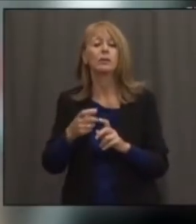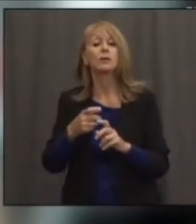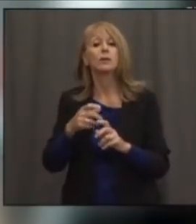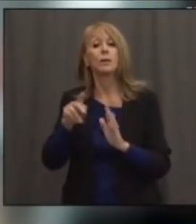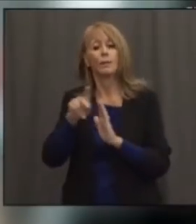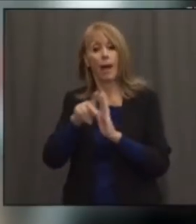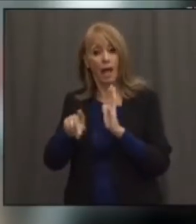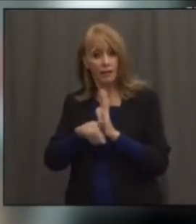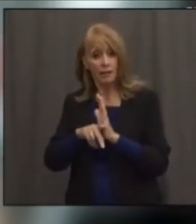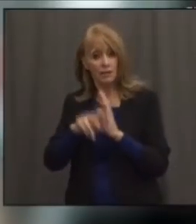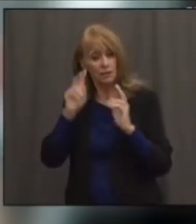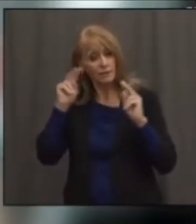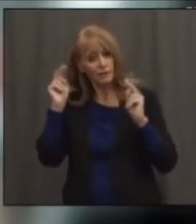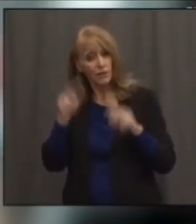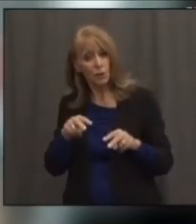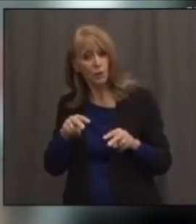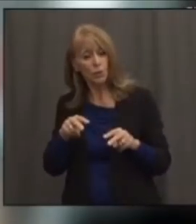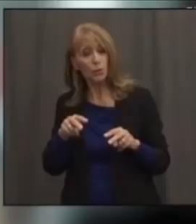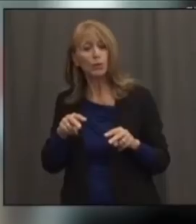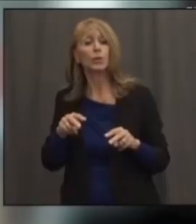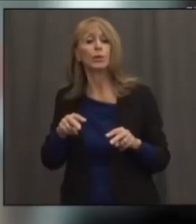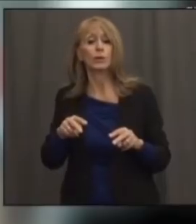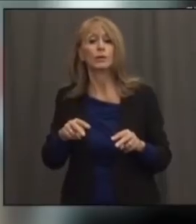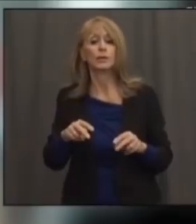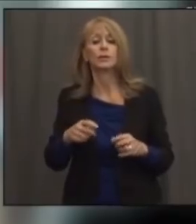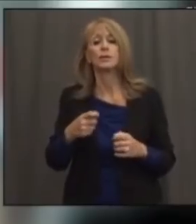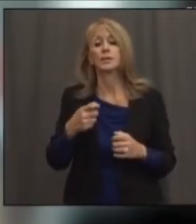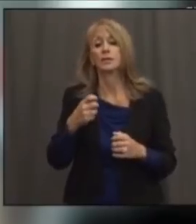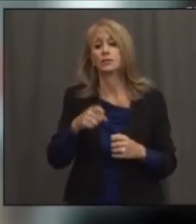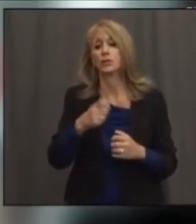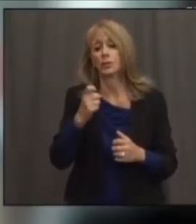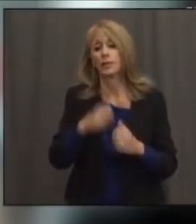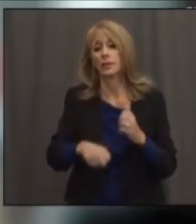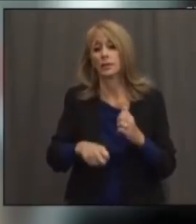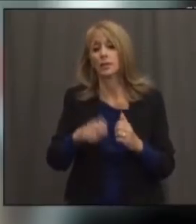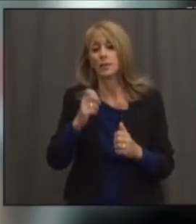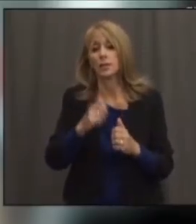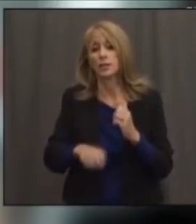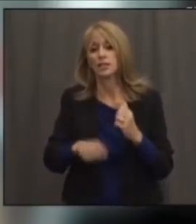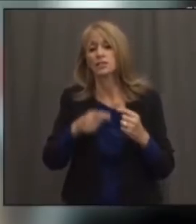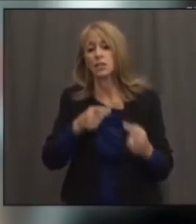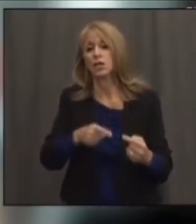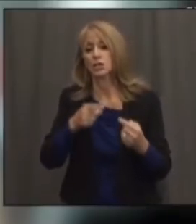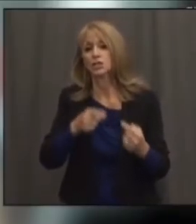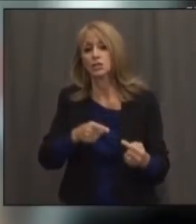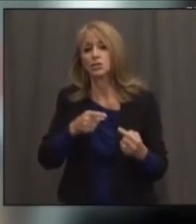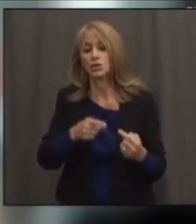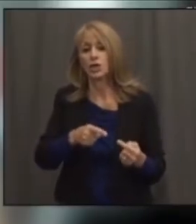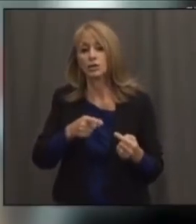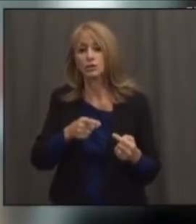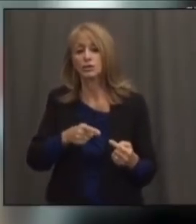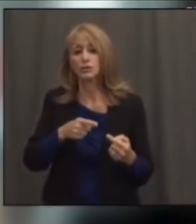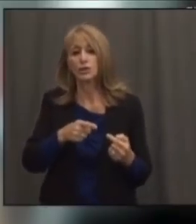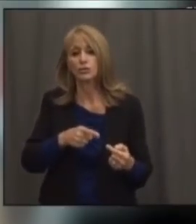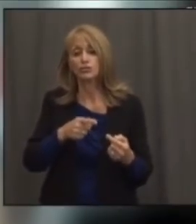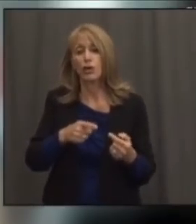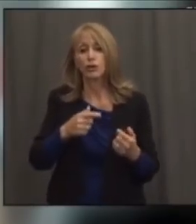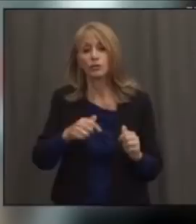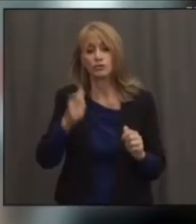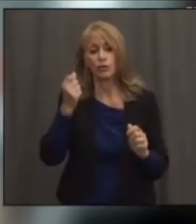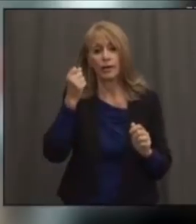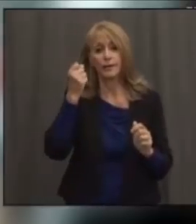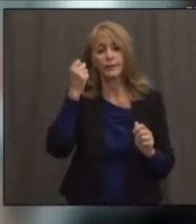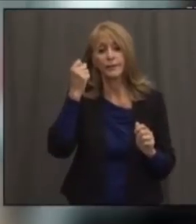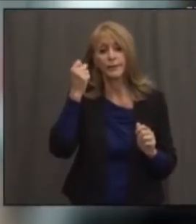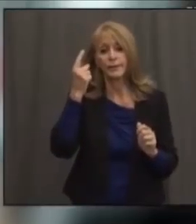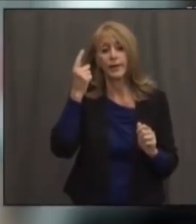it's hard to it's going to be hard to carve around the sort of understandable